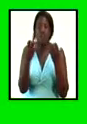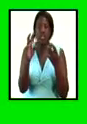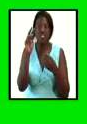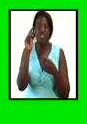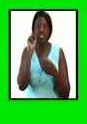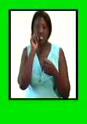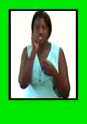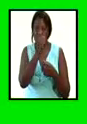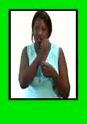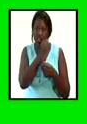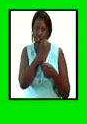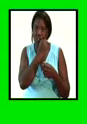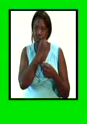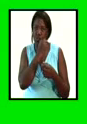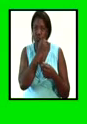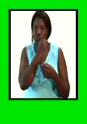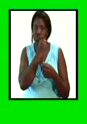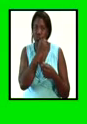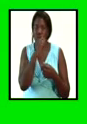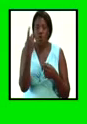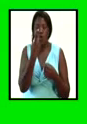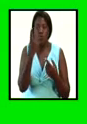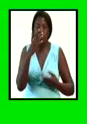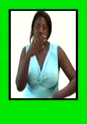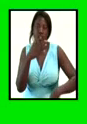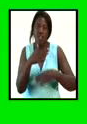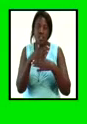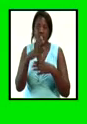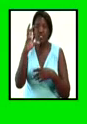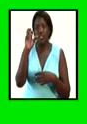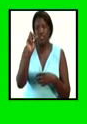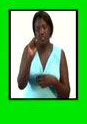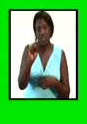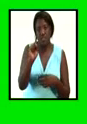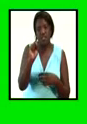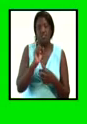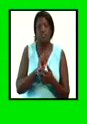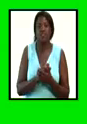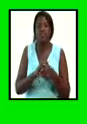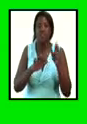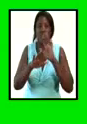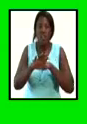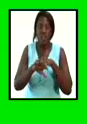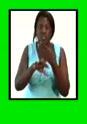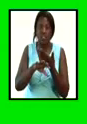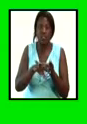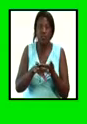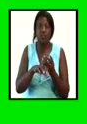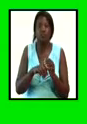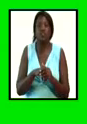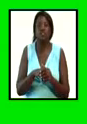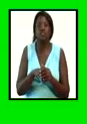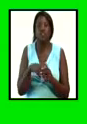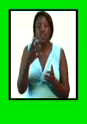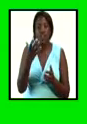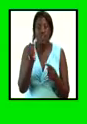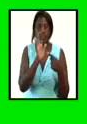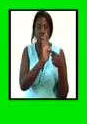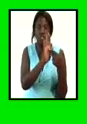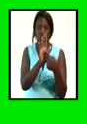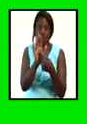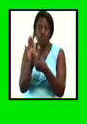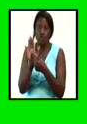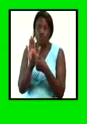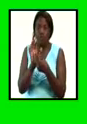nouns, the plural form includes the letter S at the end of the word. For example, dogs,